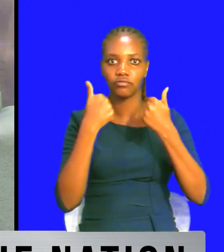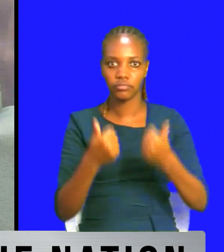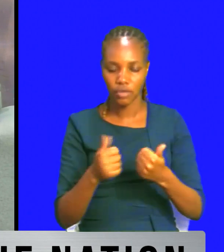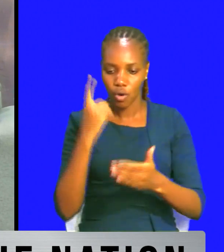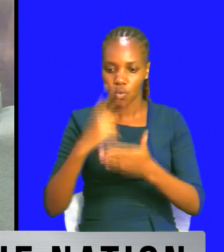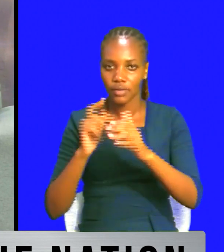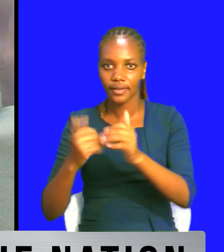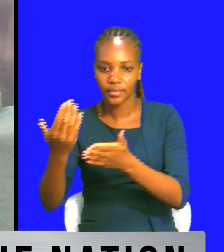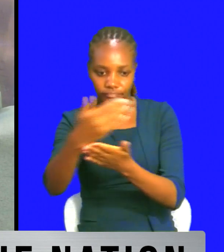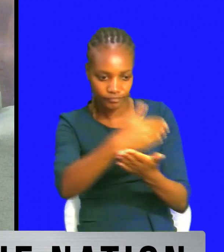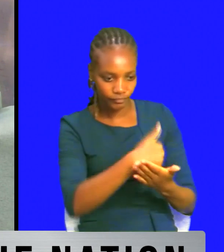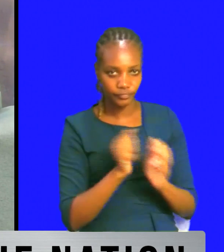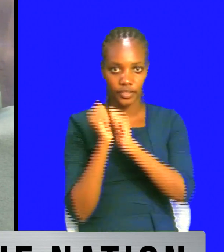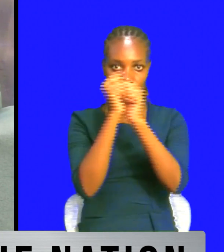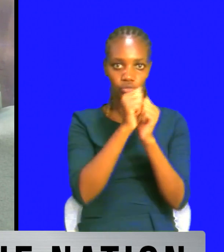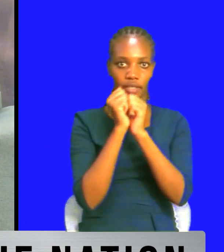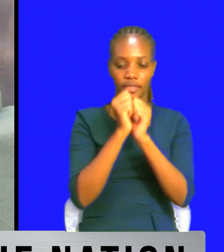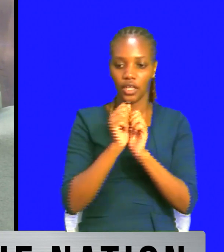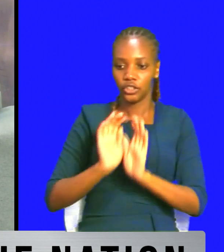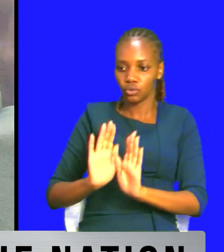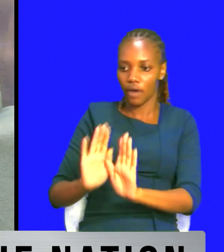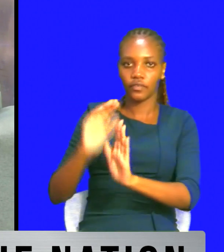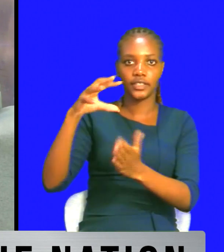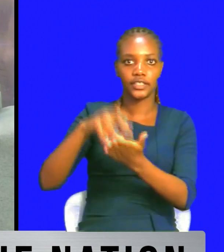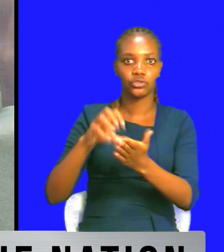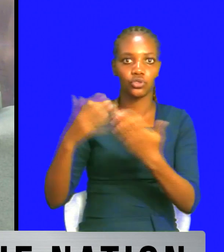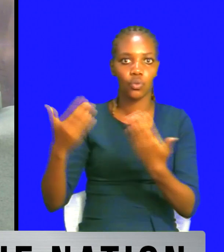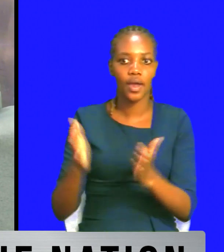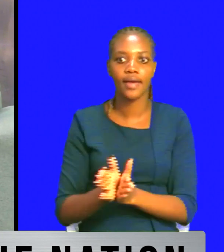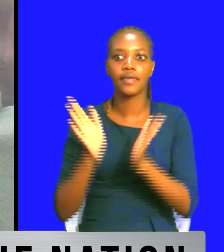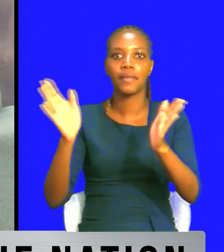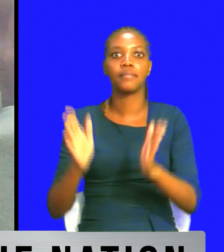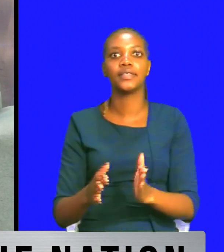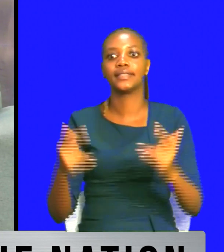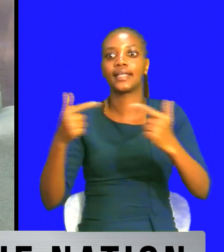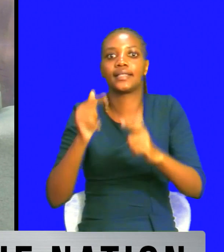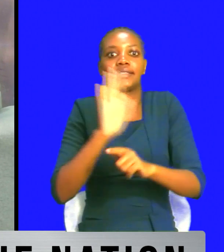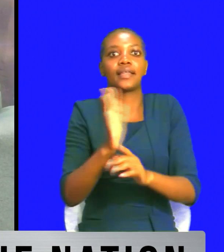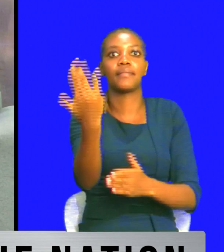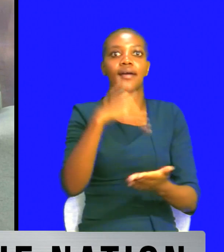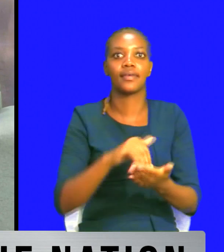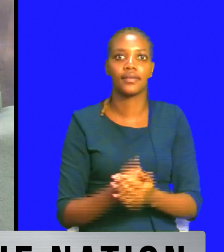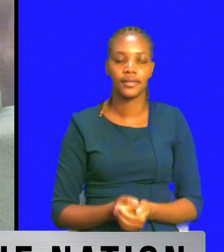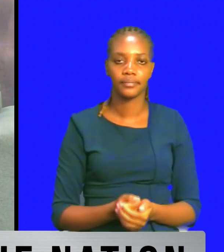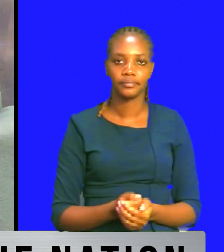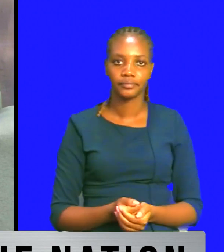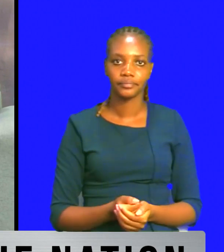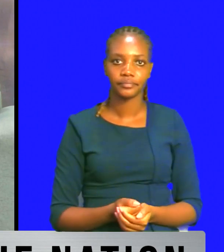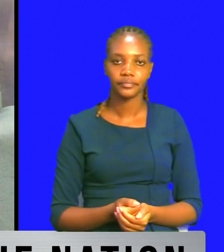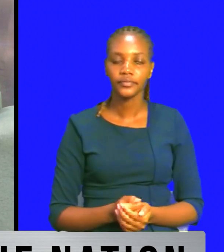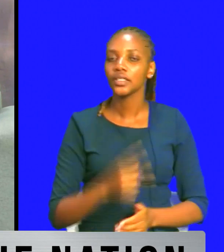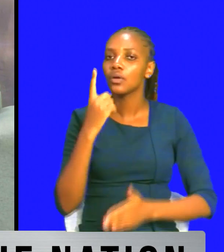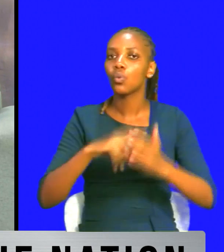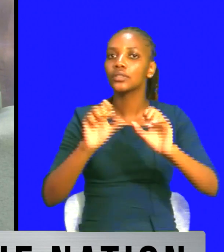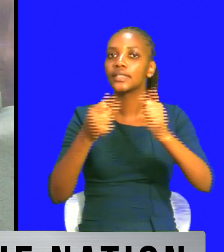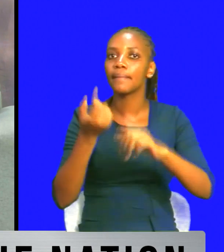together, so that we don't get to a situation that the public goes against them again. If they, if you will. And what